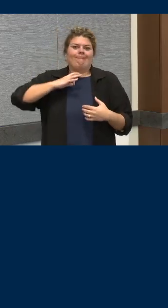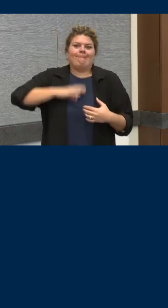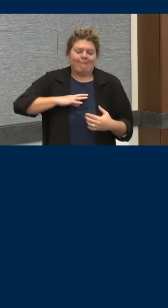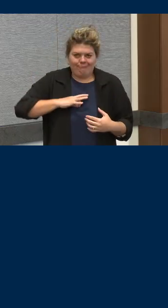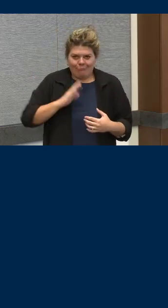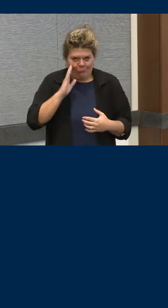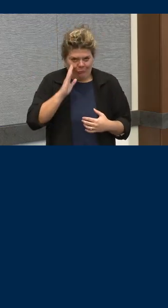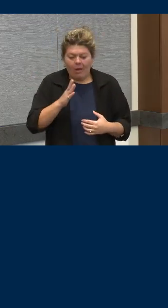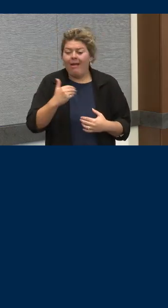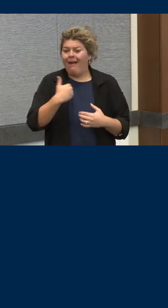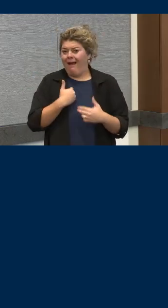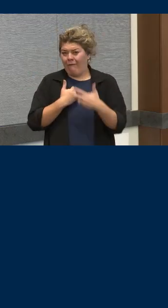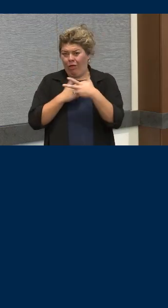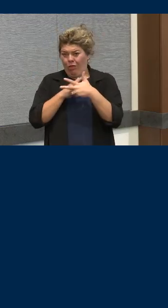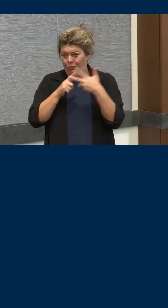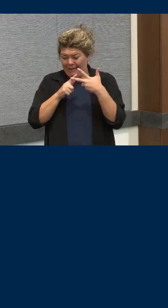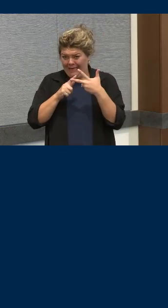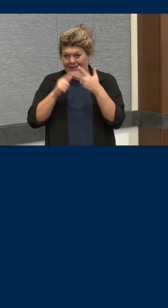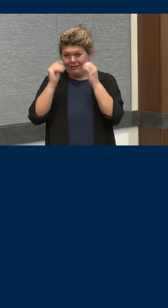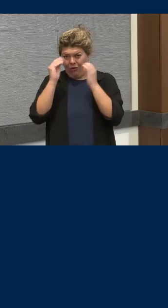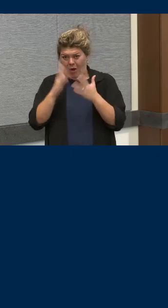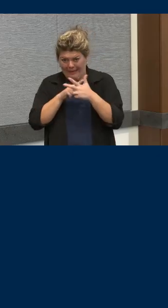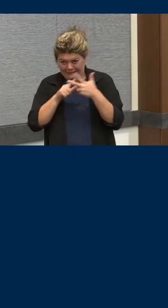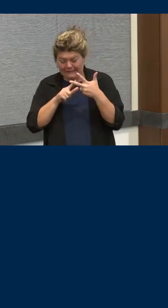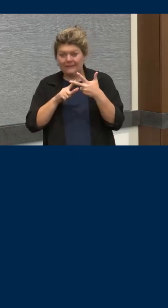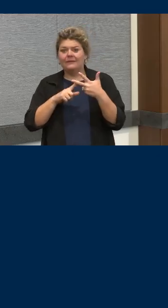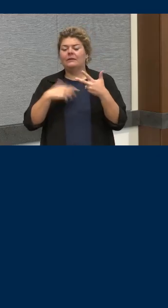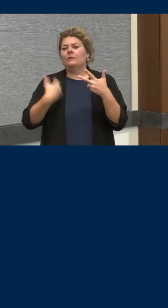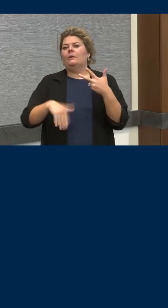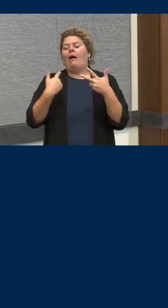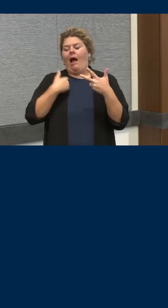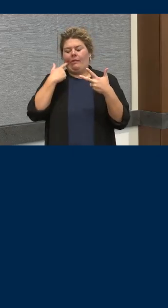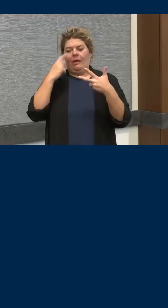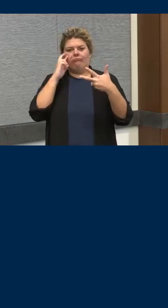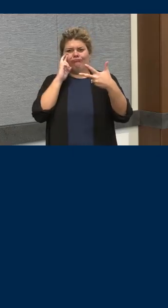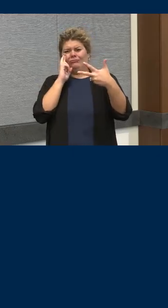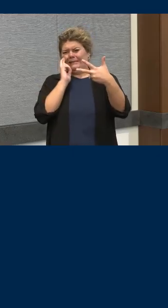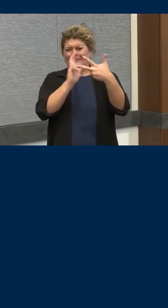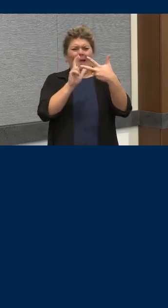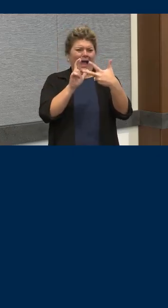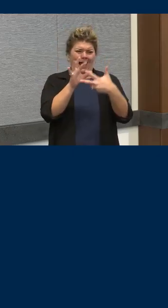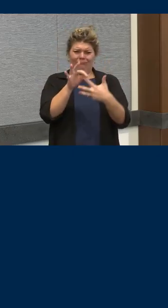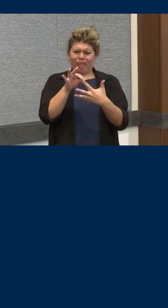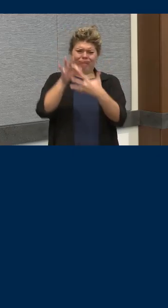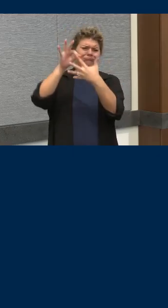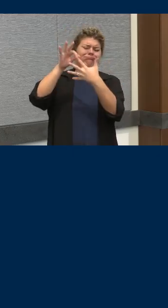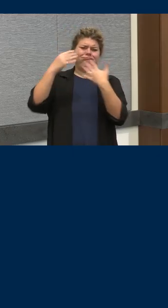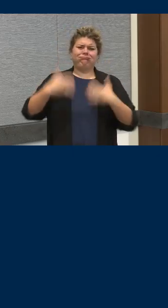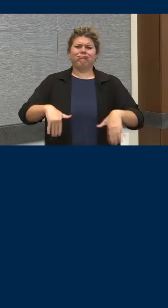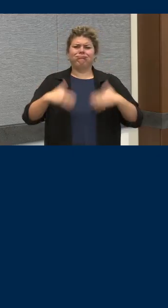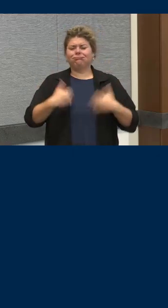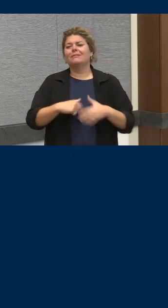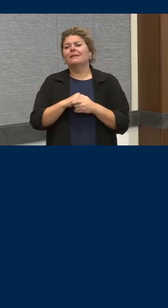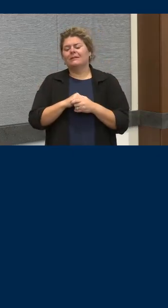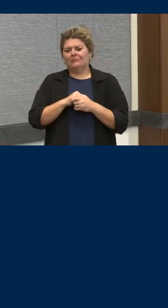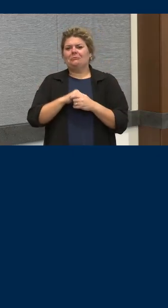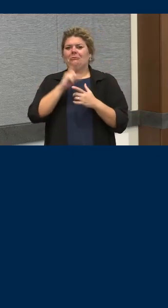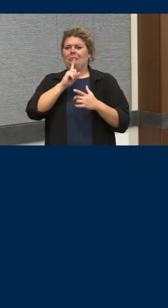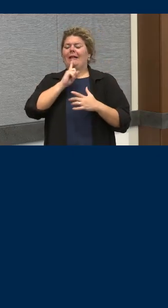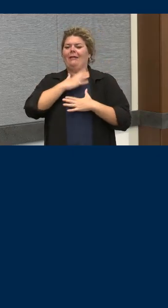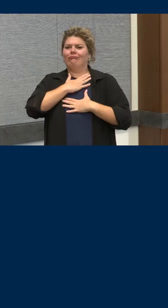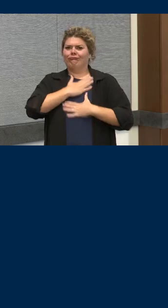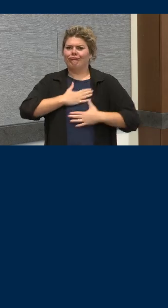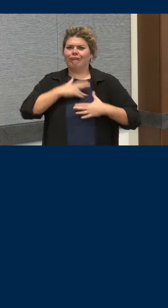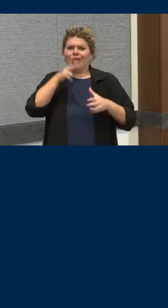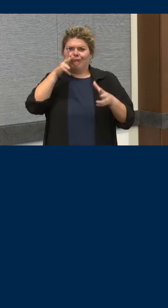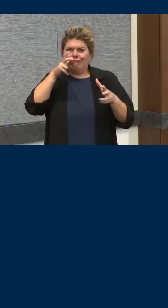have three colleagues who I just think the world of all of them, and we're going to be really in